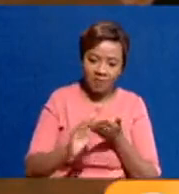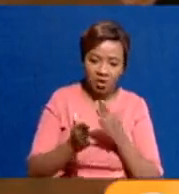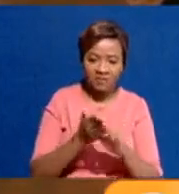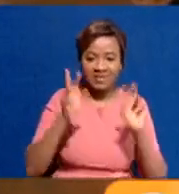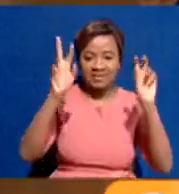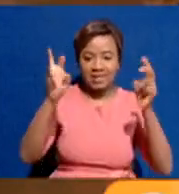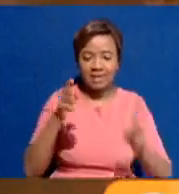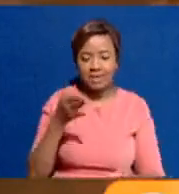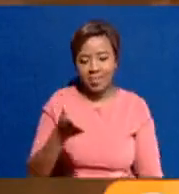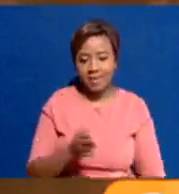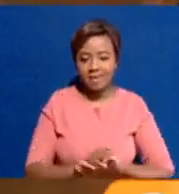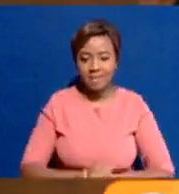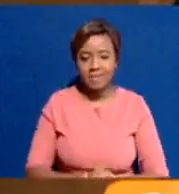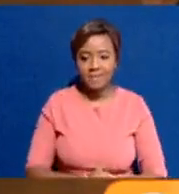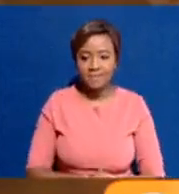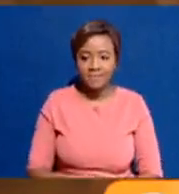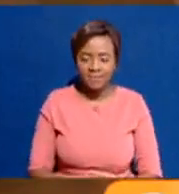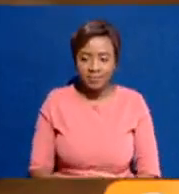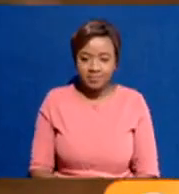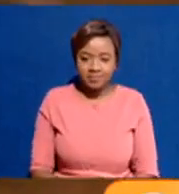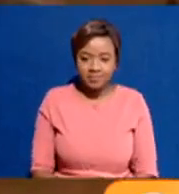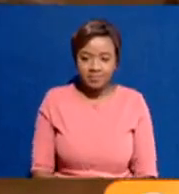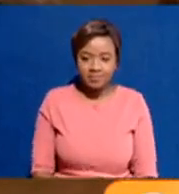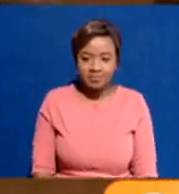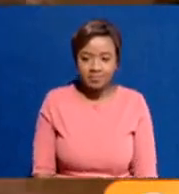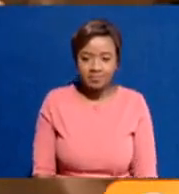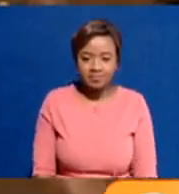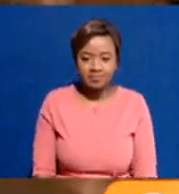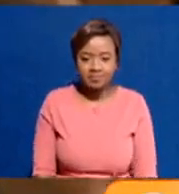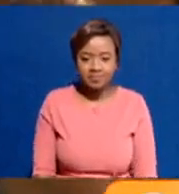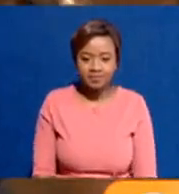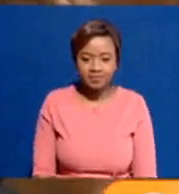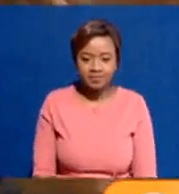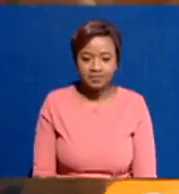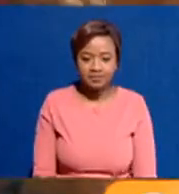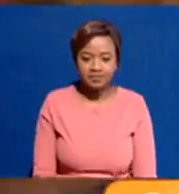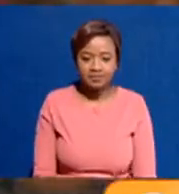Emily Chebet, Citizen TV, Nairobi.